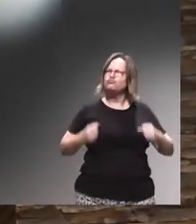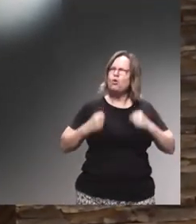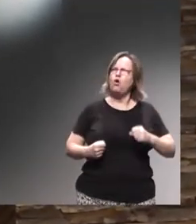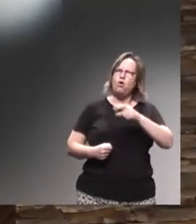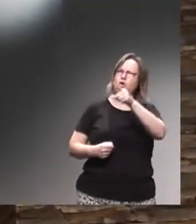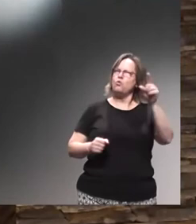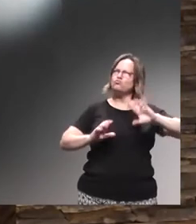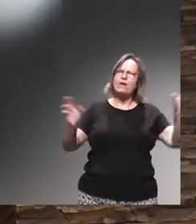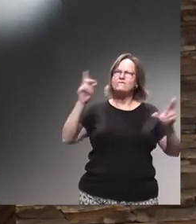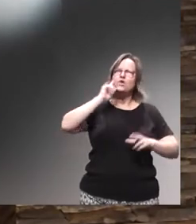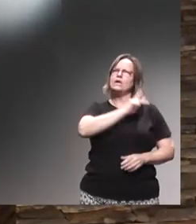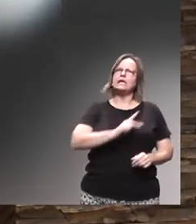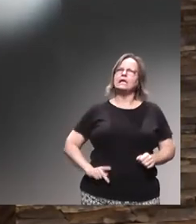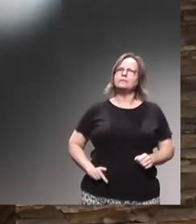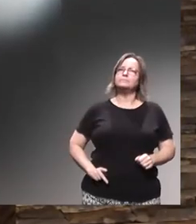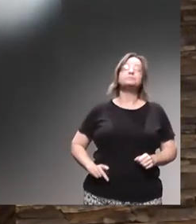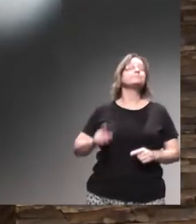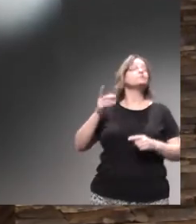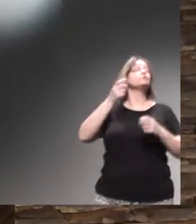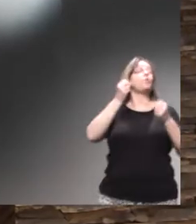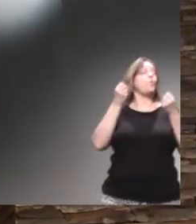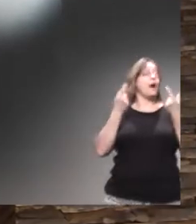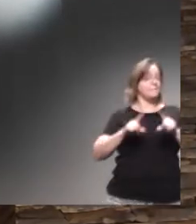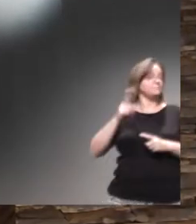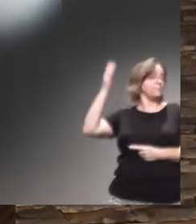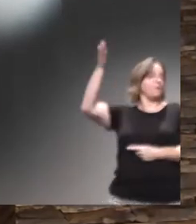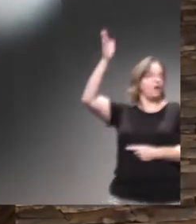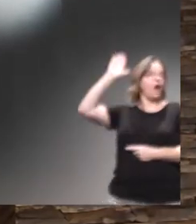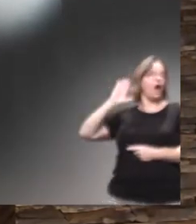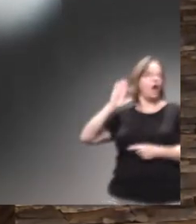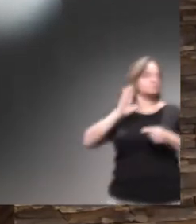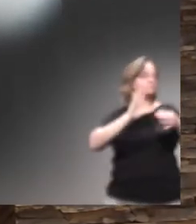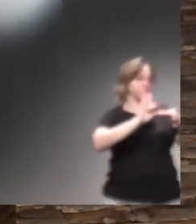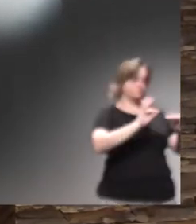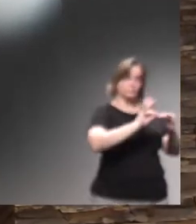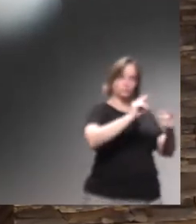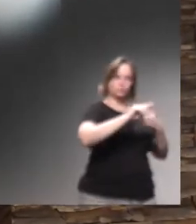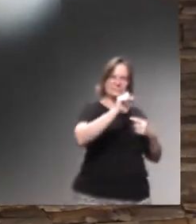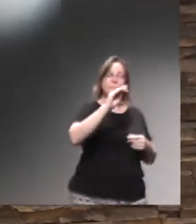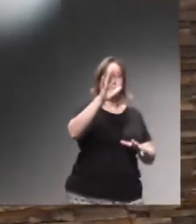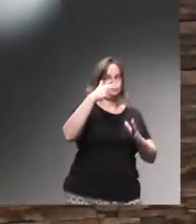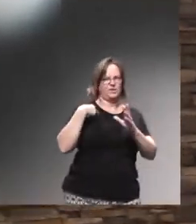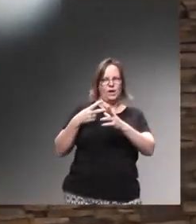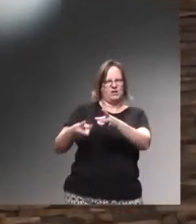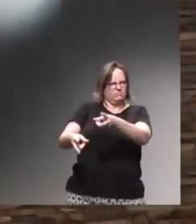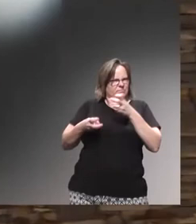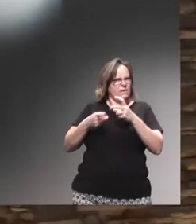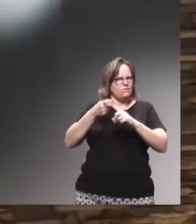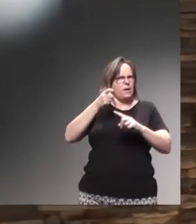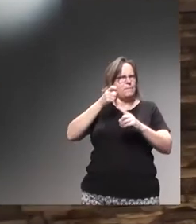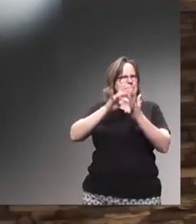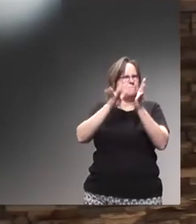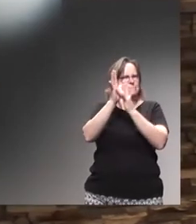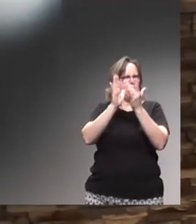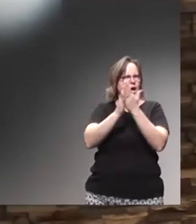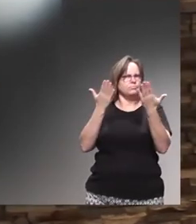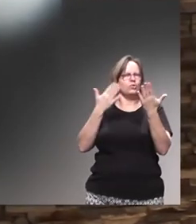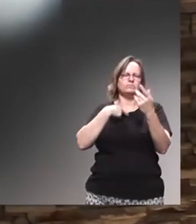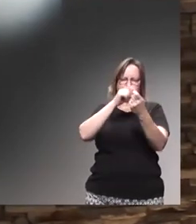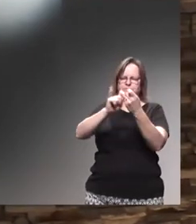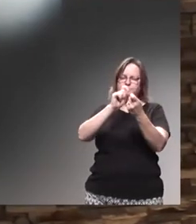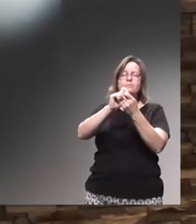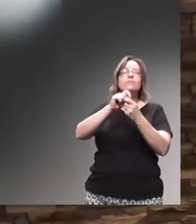to Samuel. And actually, you know what? I'm going to just read it to you. Because I love the way the author of